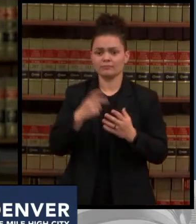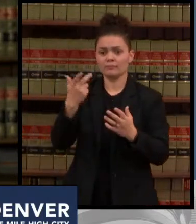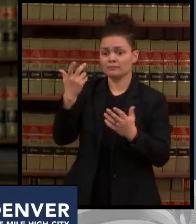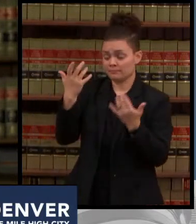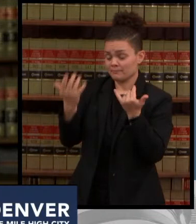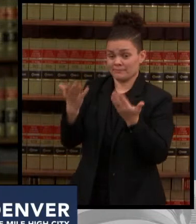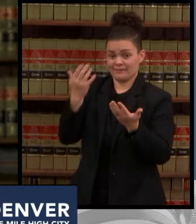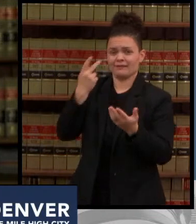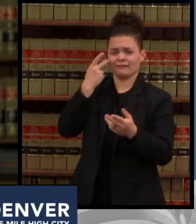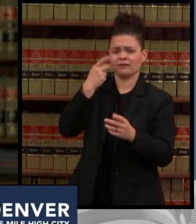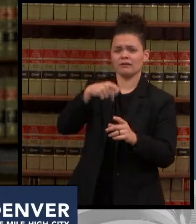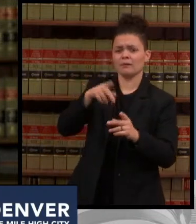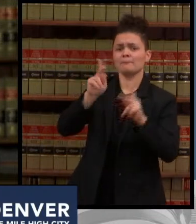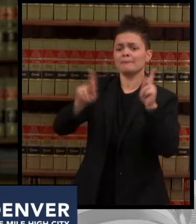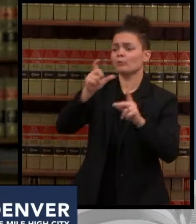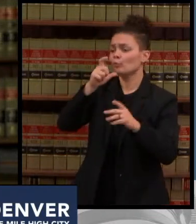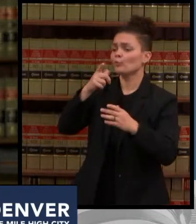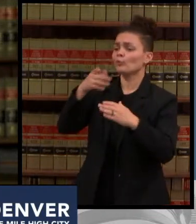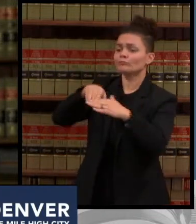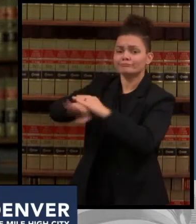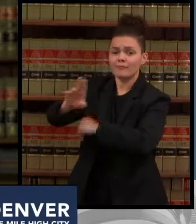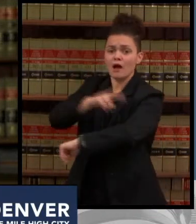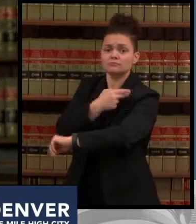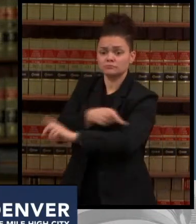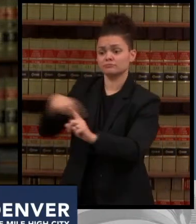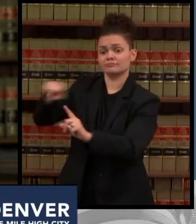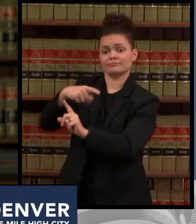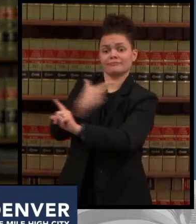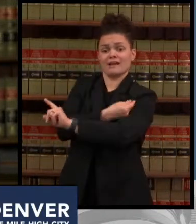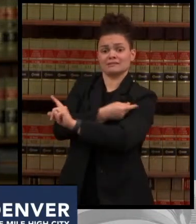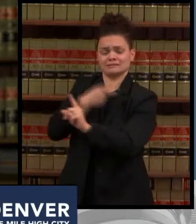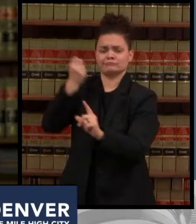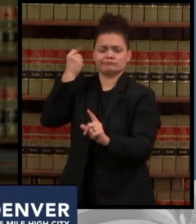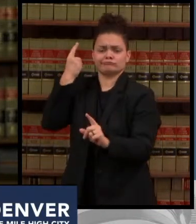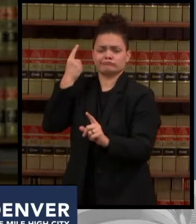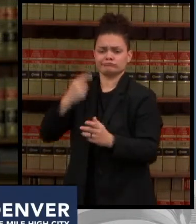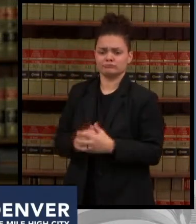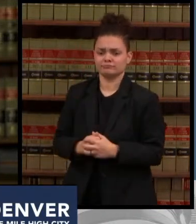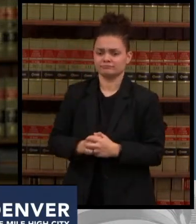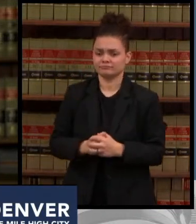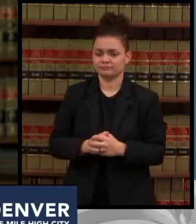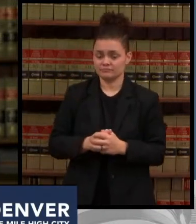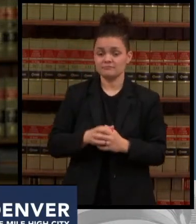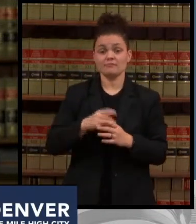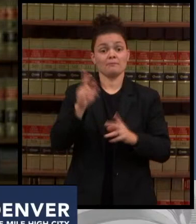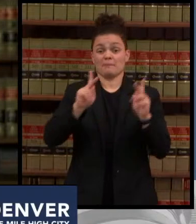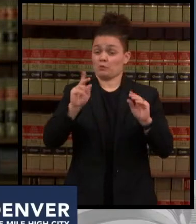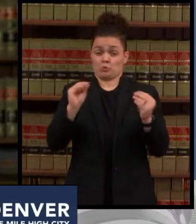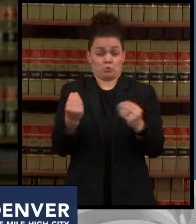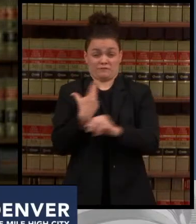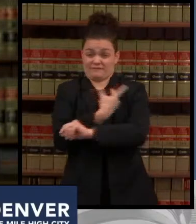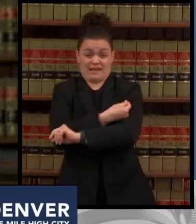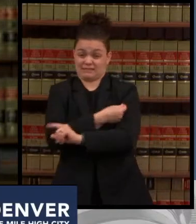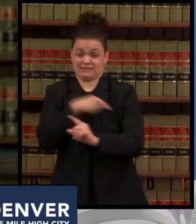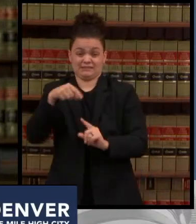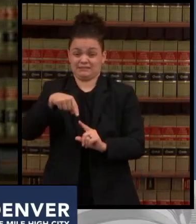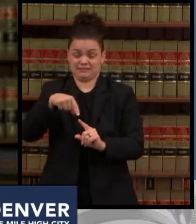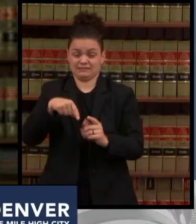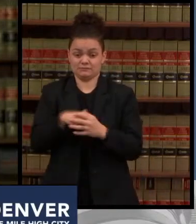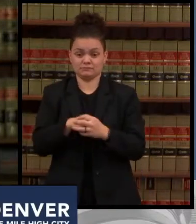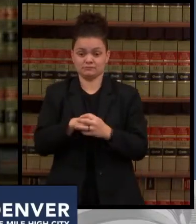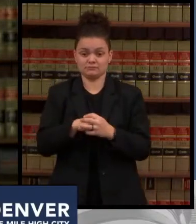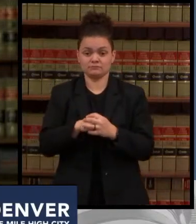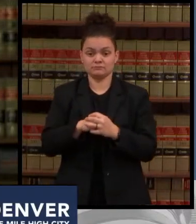there are going to be breakthrough cases. The more unvaccinated people we have, the more breakthrough cases we will have.